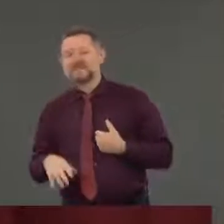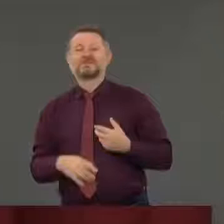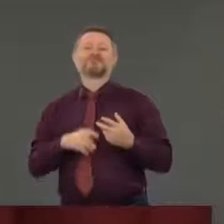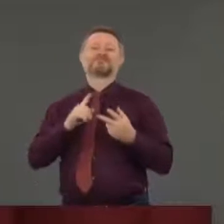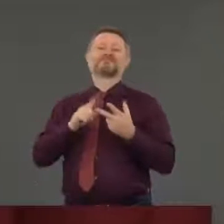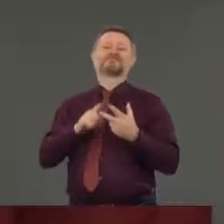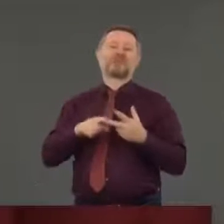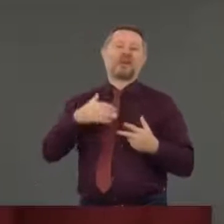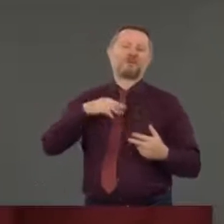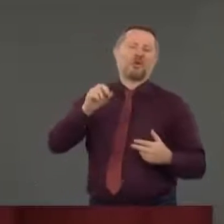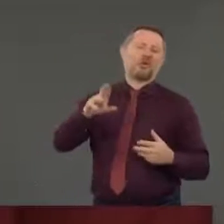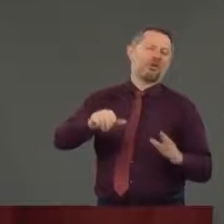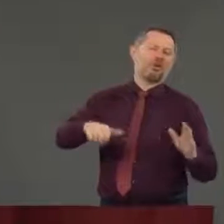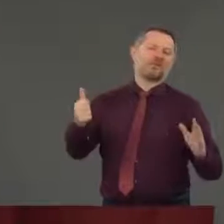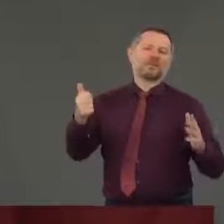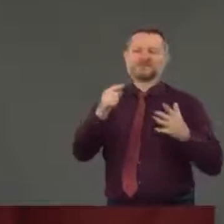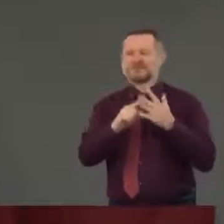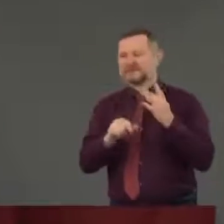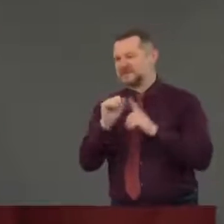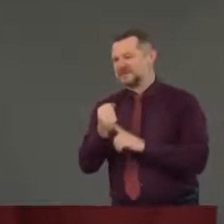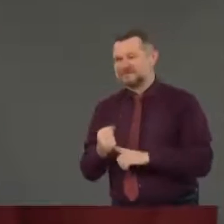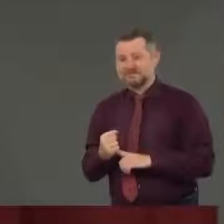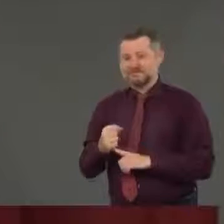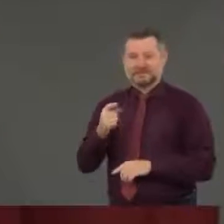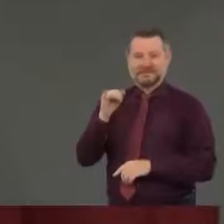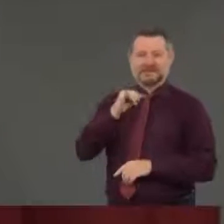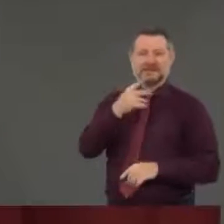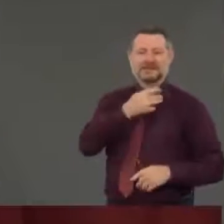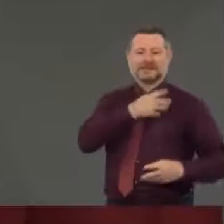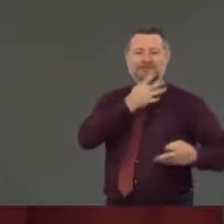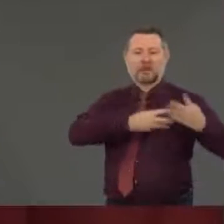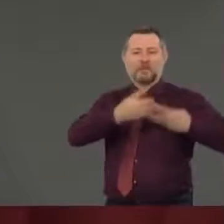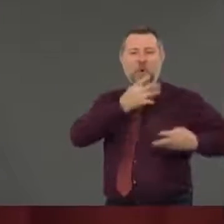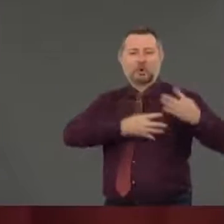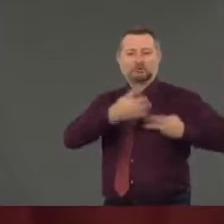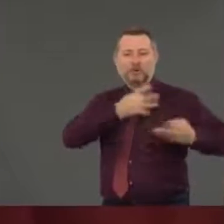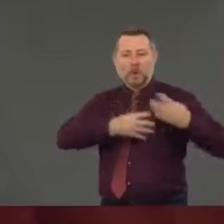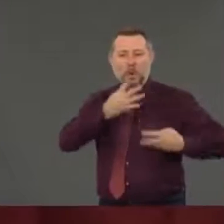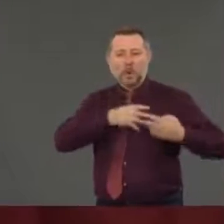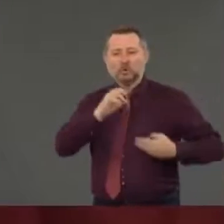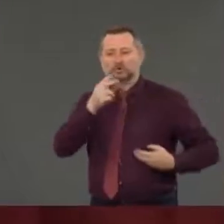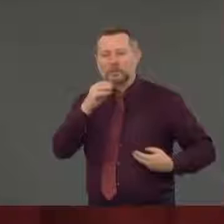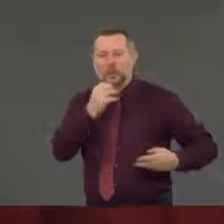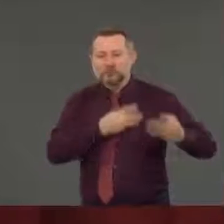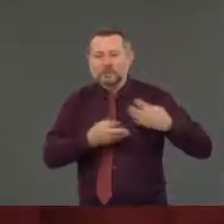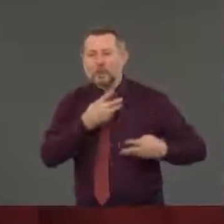immunocompromised conditions, someone's on chemotherapy, and we have taken efforts across